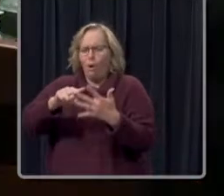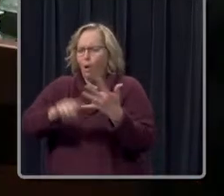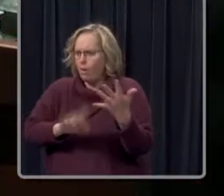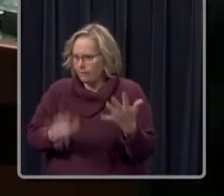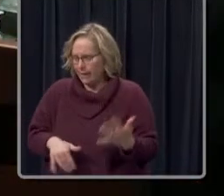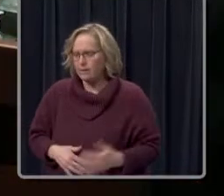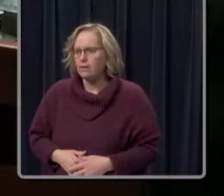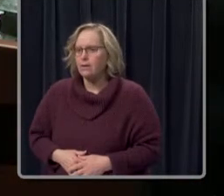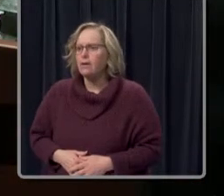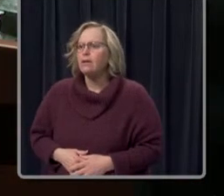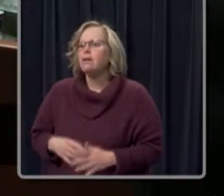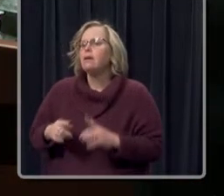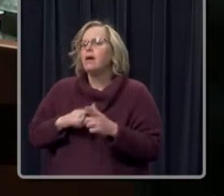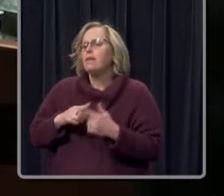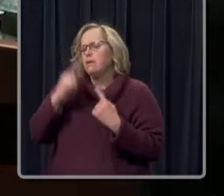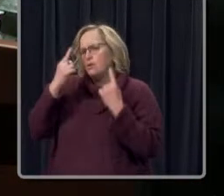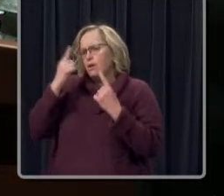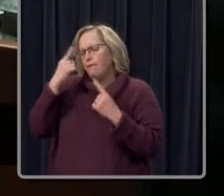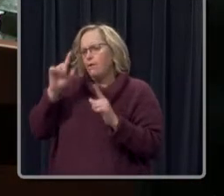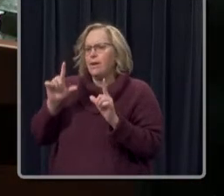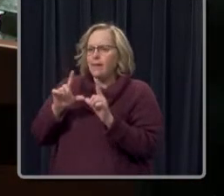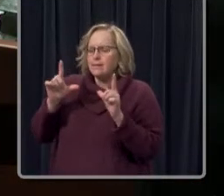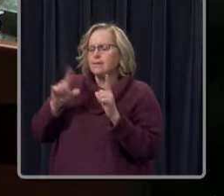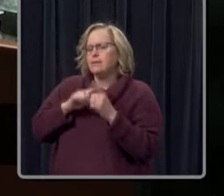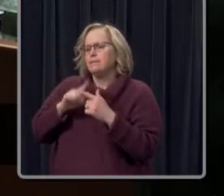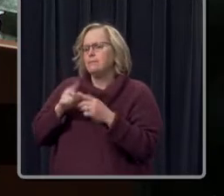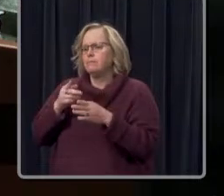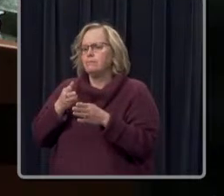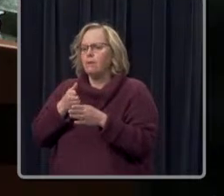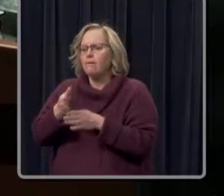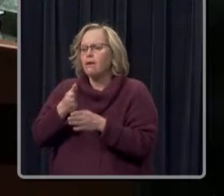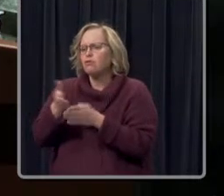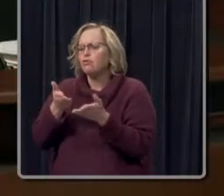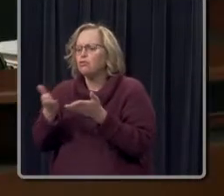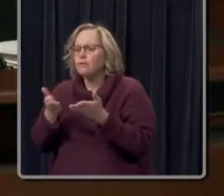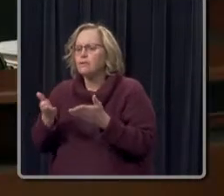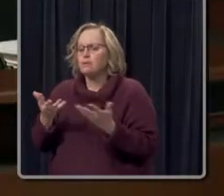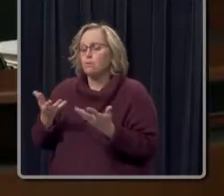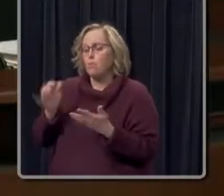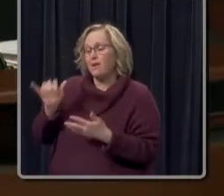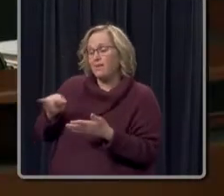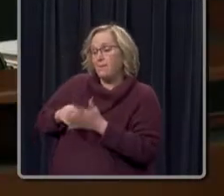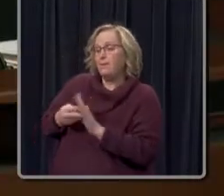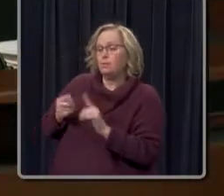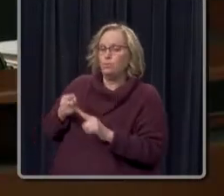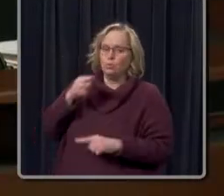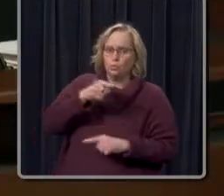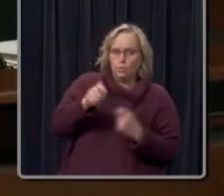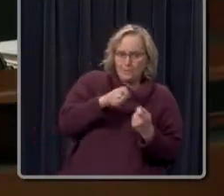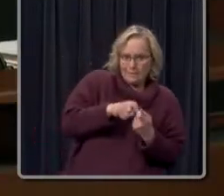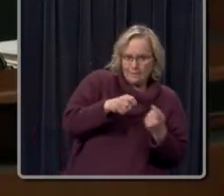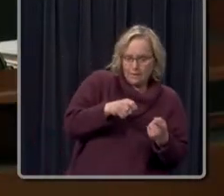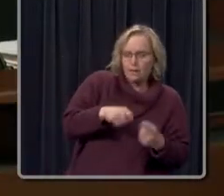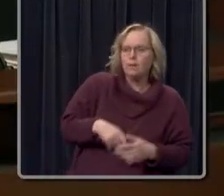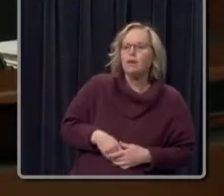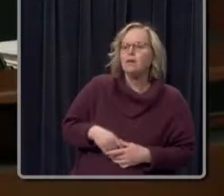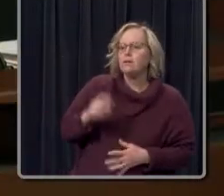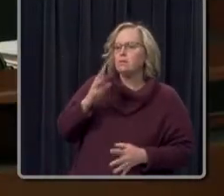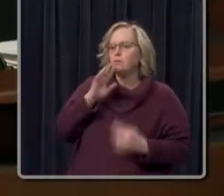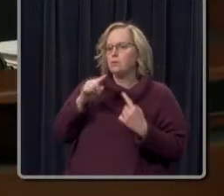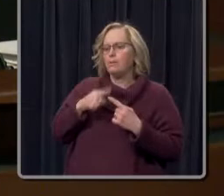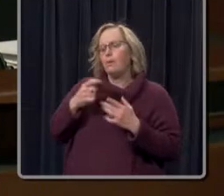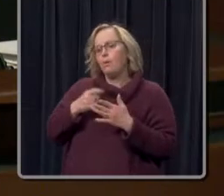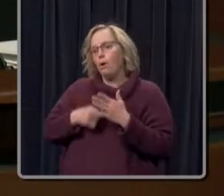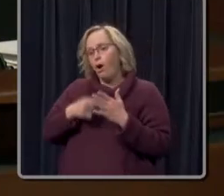software licensing, and then there's the professional services of what does this mean to you, right? And so when we talk to the community about cost,